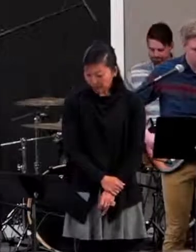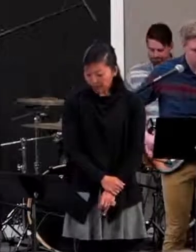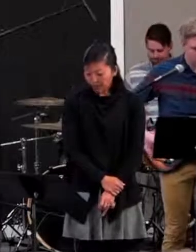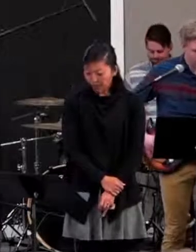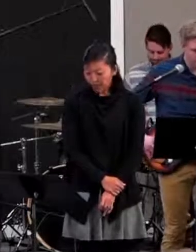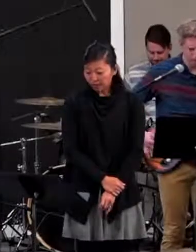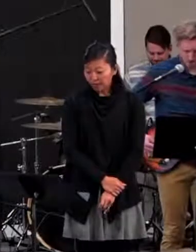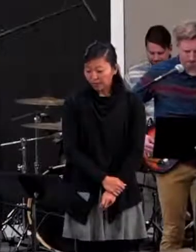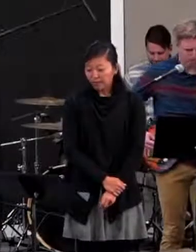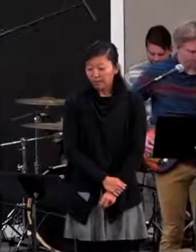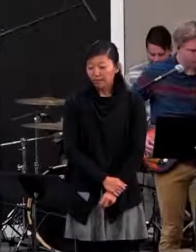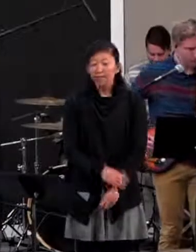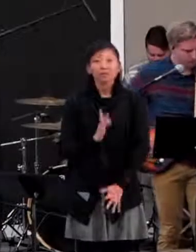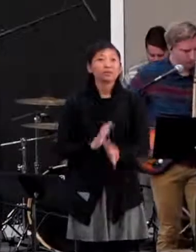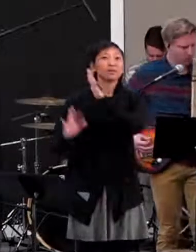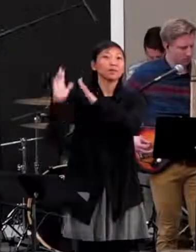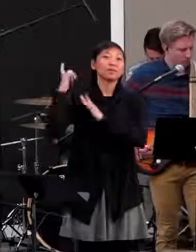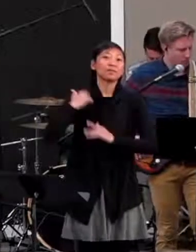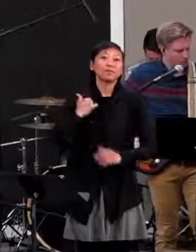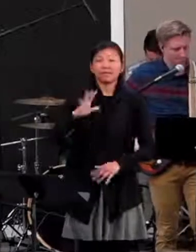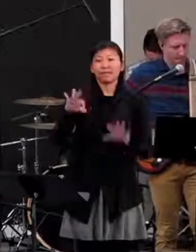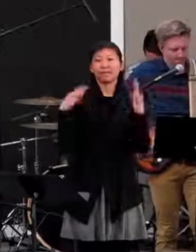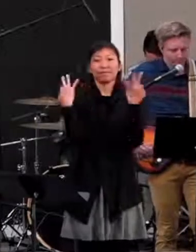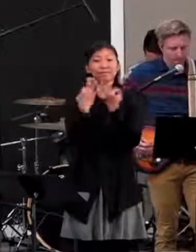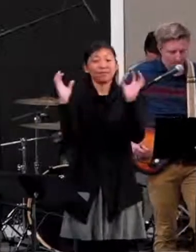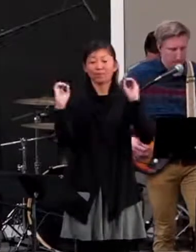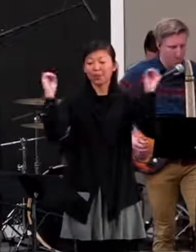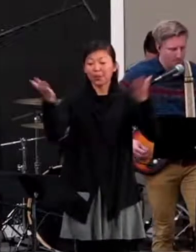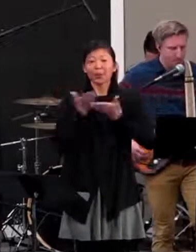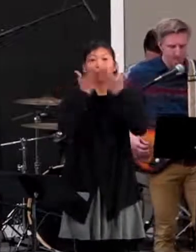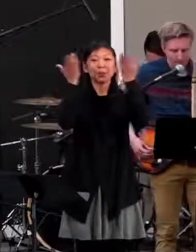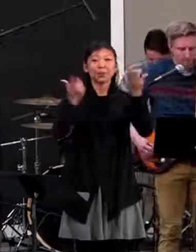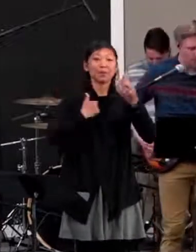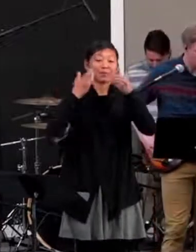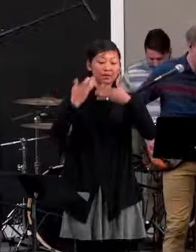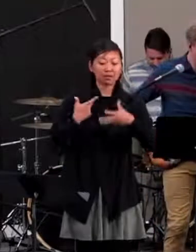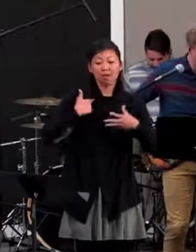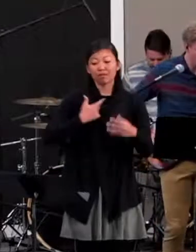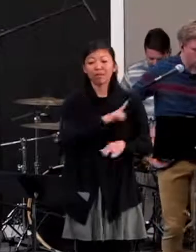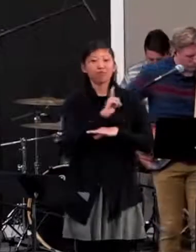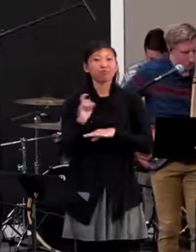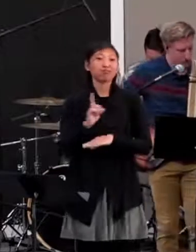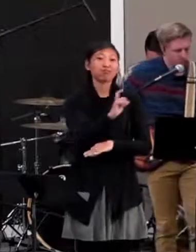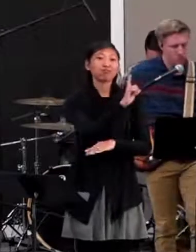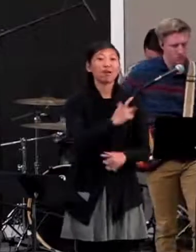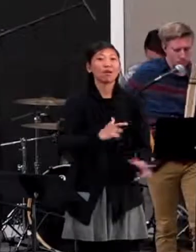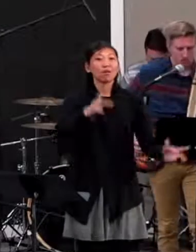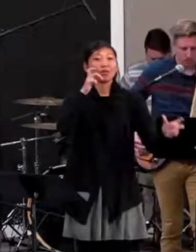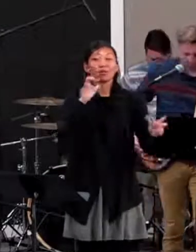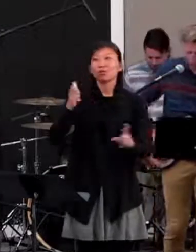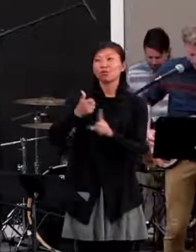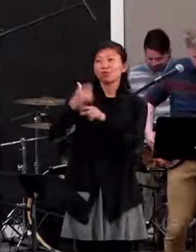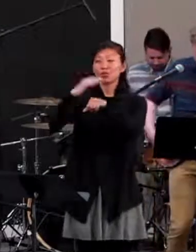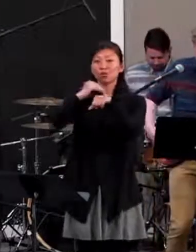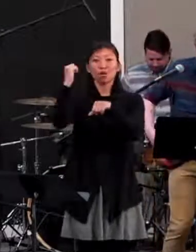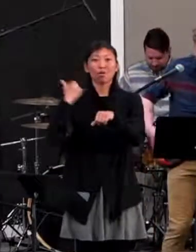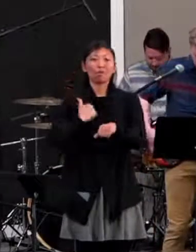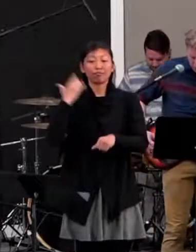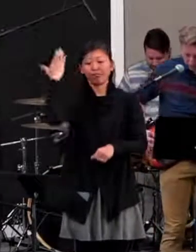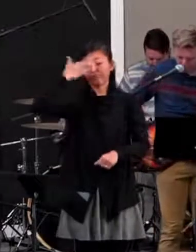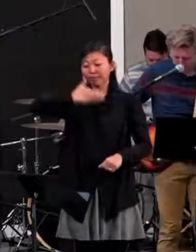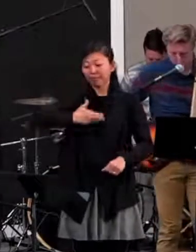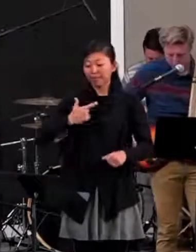I was an orphan, lost at the fall, running away when I'd hear you call. Father,